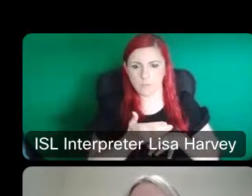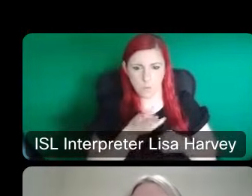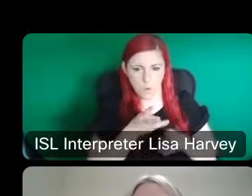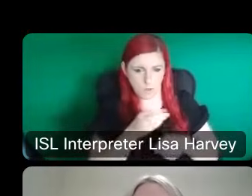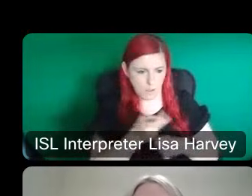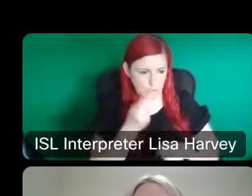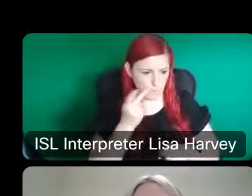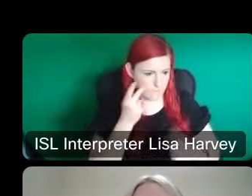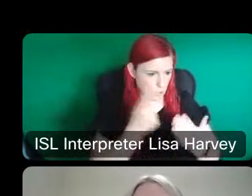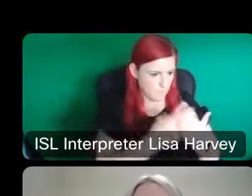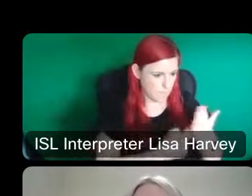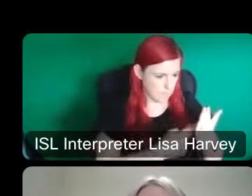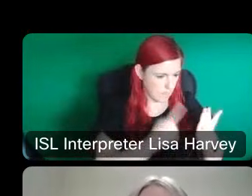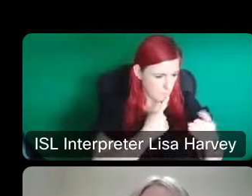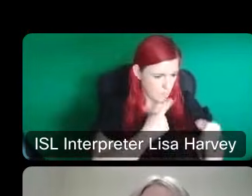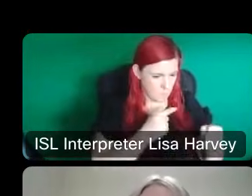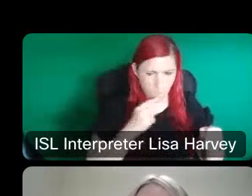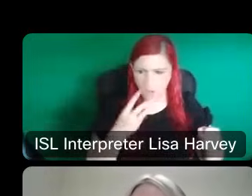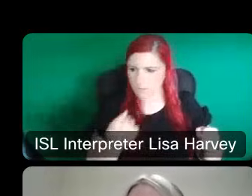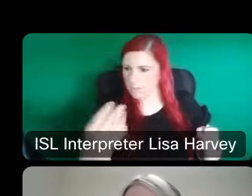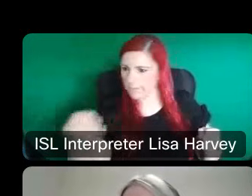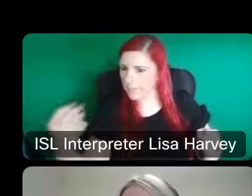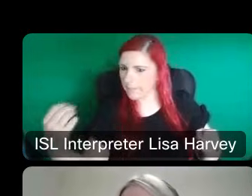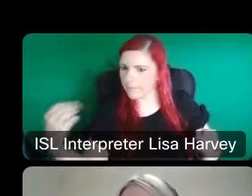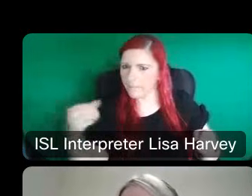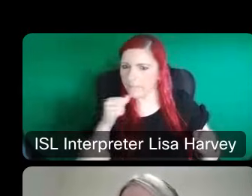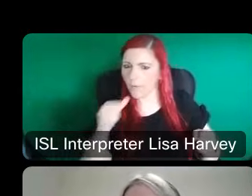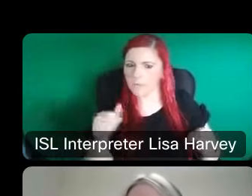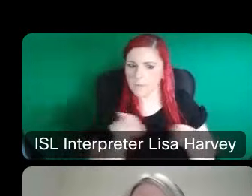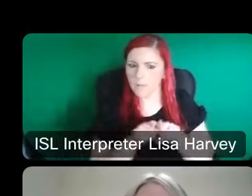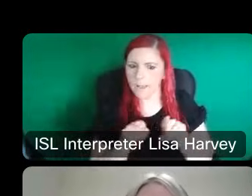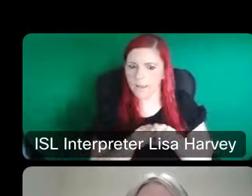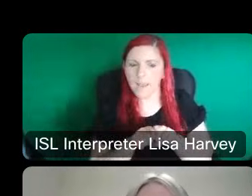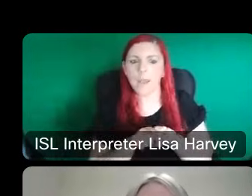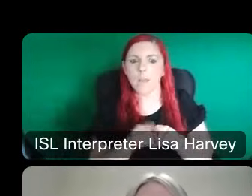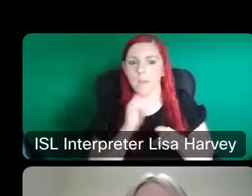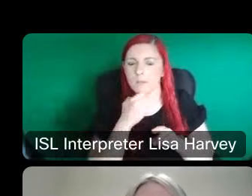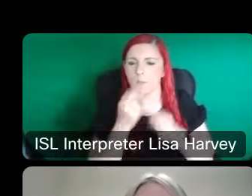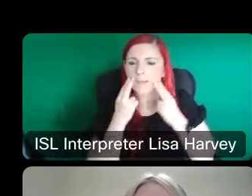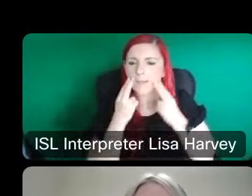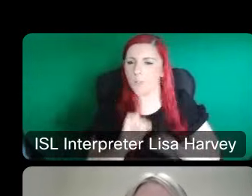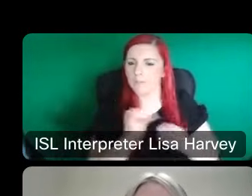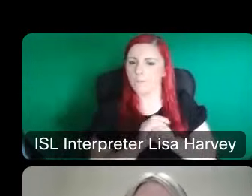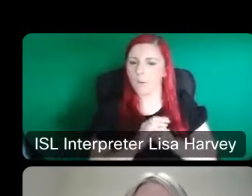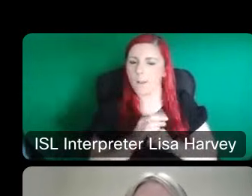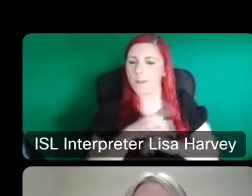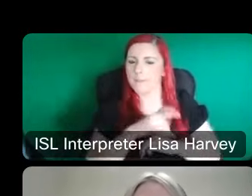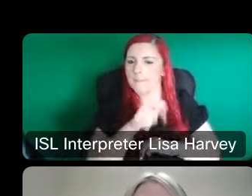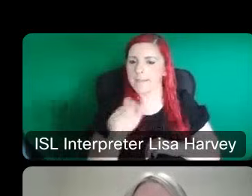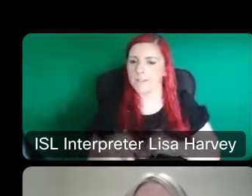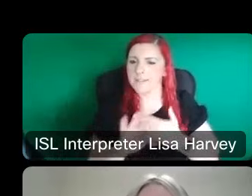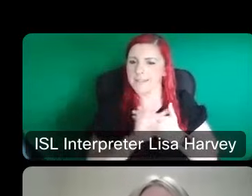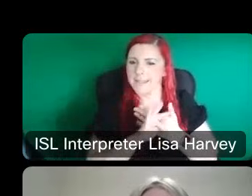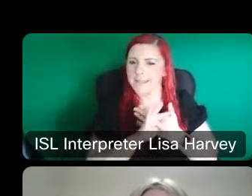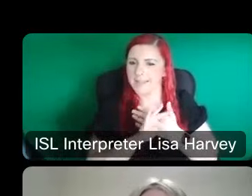we really wanted to hold back until the Patient Safety Act commenced and the launch of the National Open Disclosure